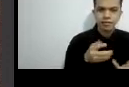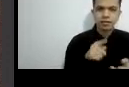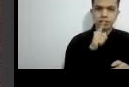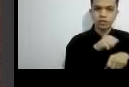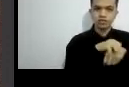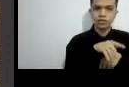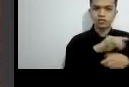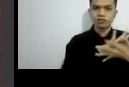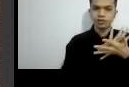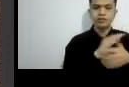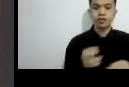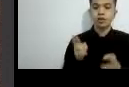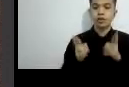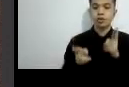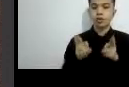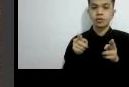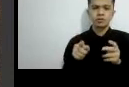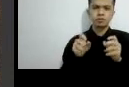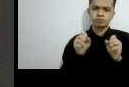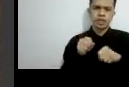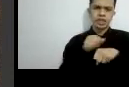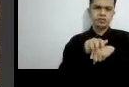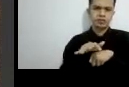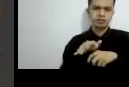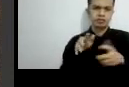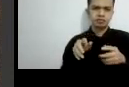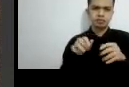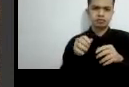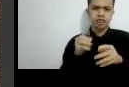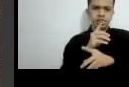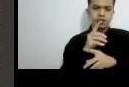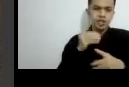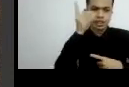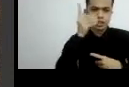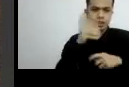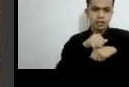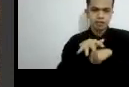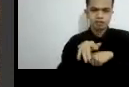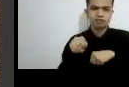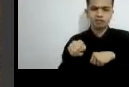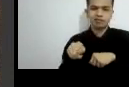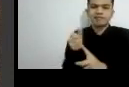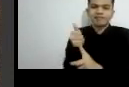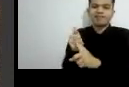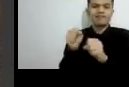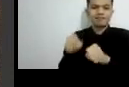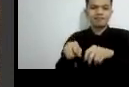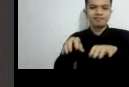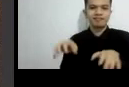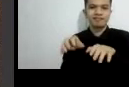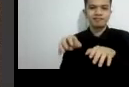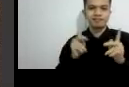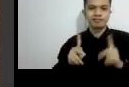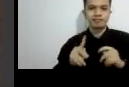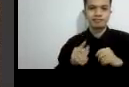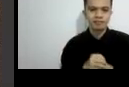patients, robots, which can't get infected or can transmit the disease, can actually perform these operations instead. So different